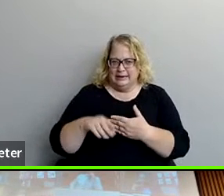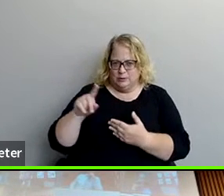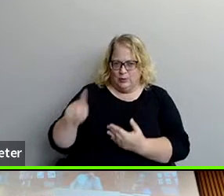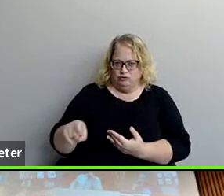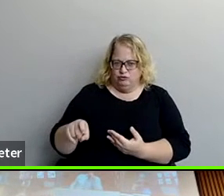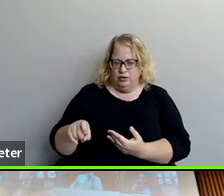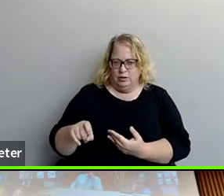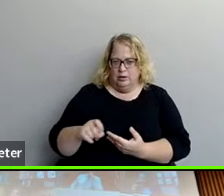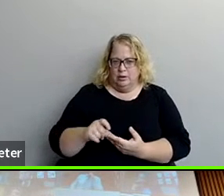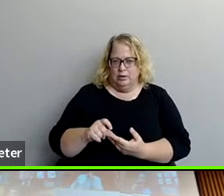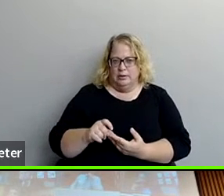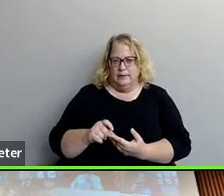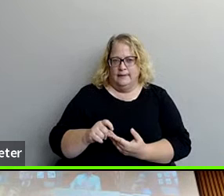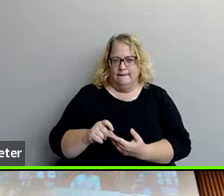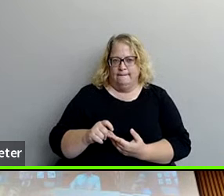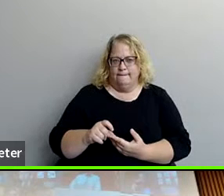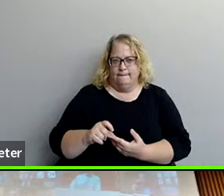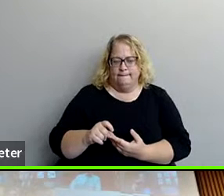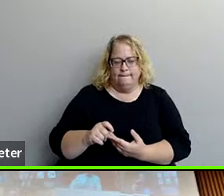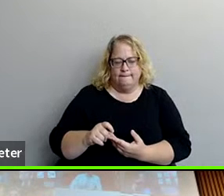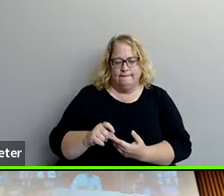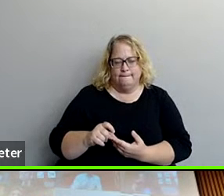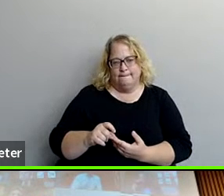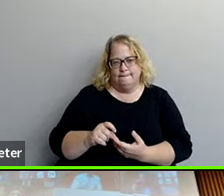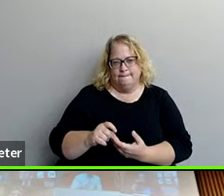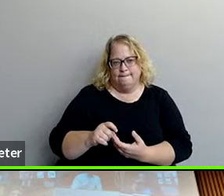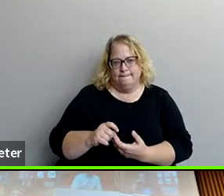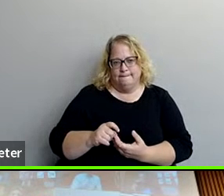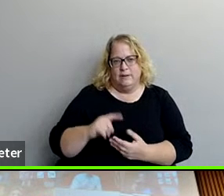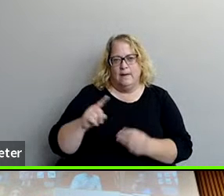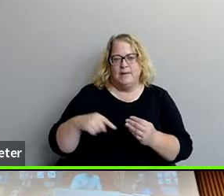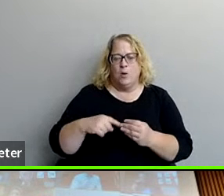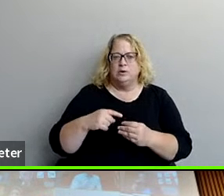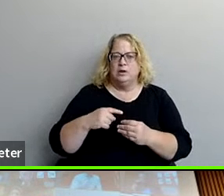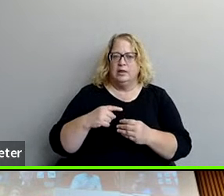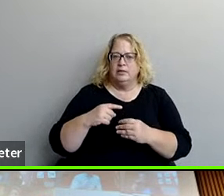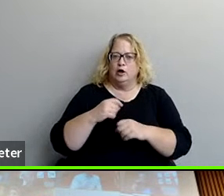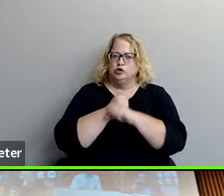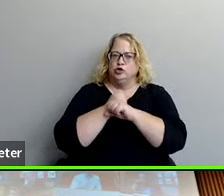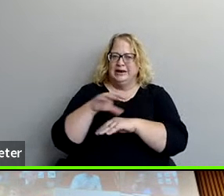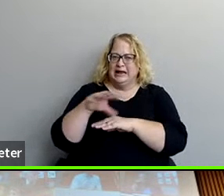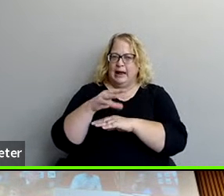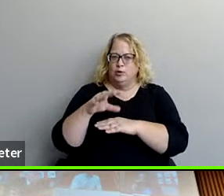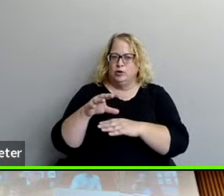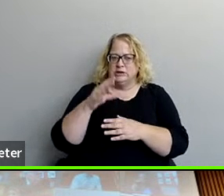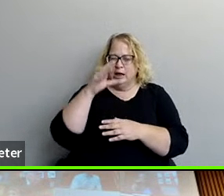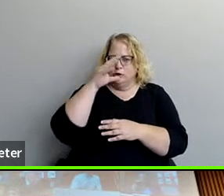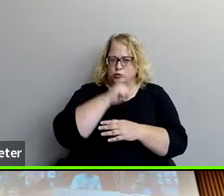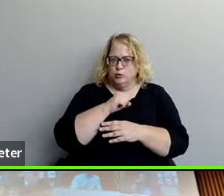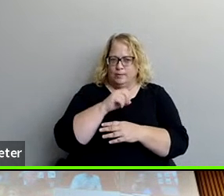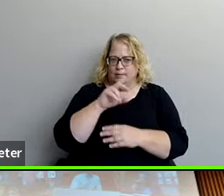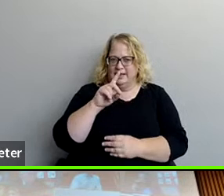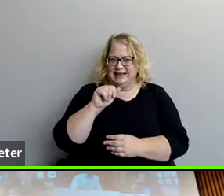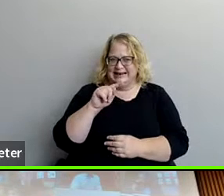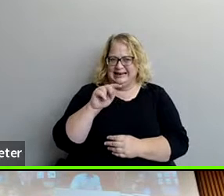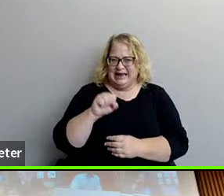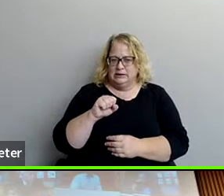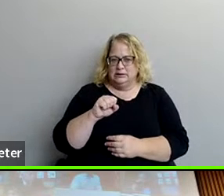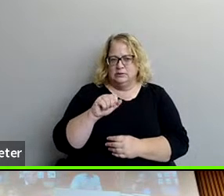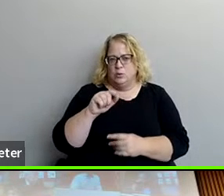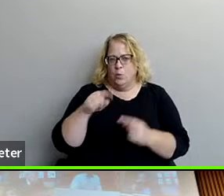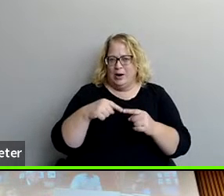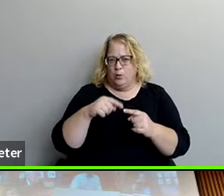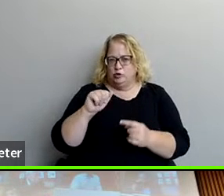question regarding the this will be an easier question regarding the security cameras. I assume the dates when that was audited were